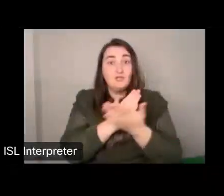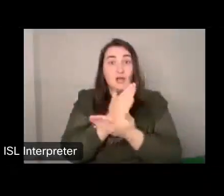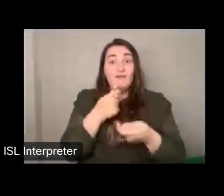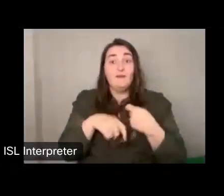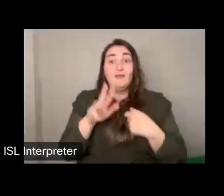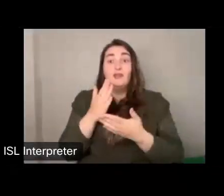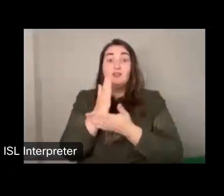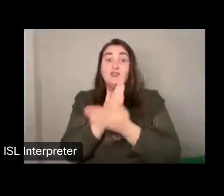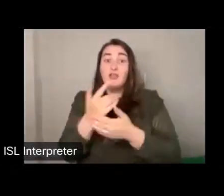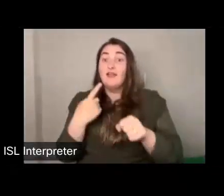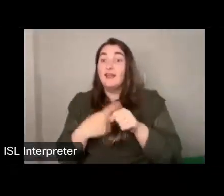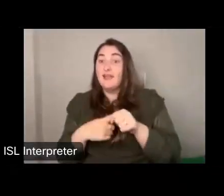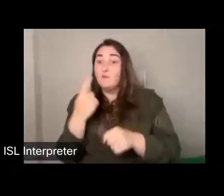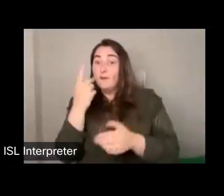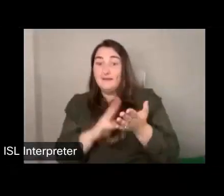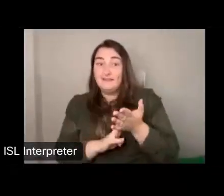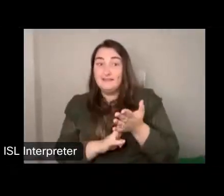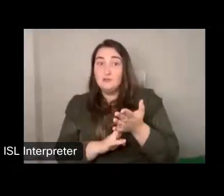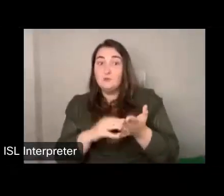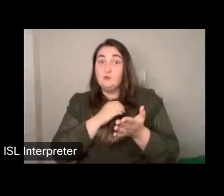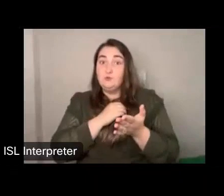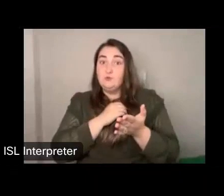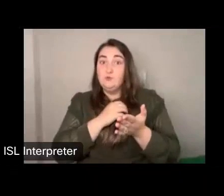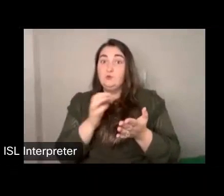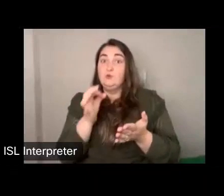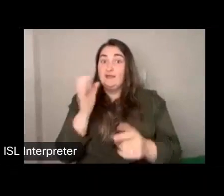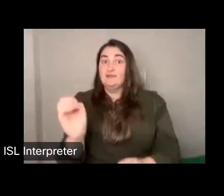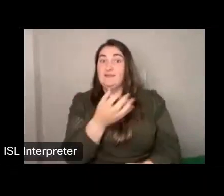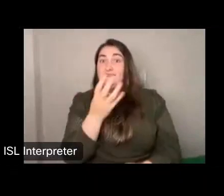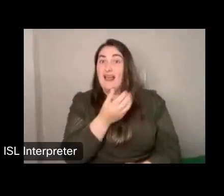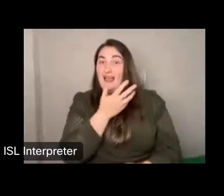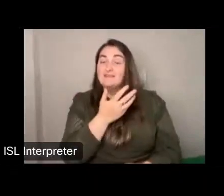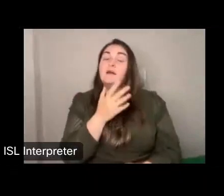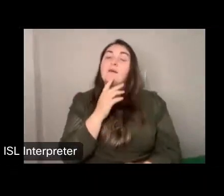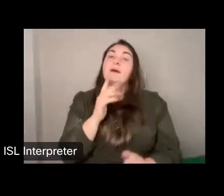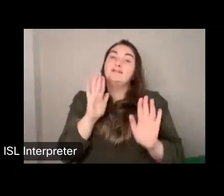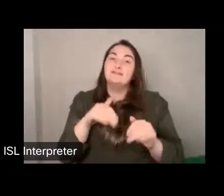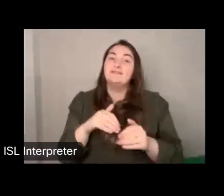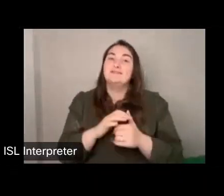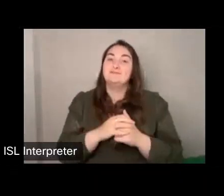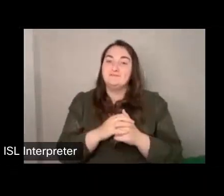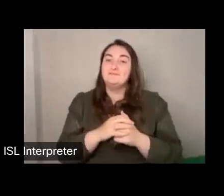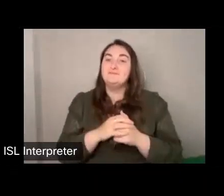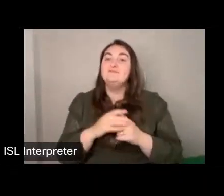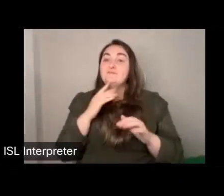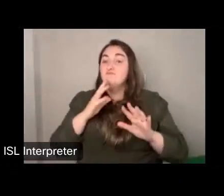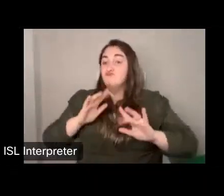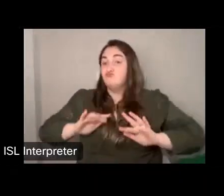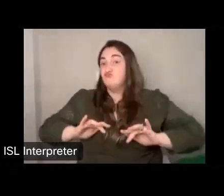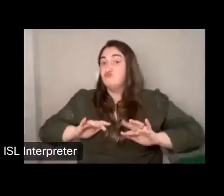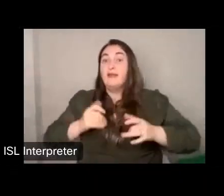sharing again in a moment to get to those slides? But we, as I say, please do engage with the chat box to have